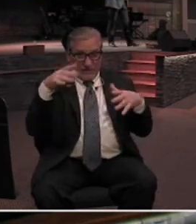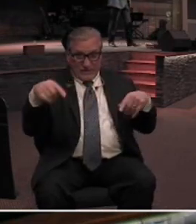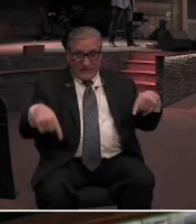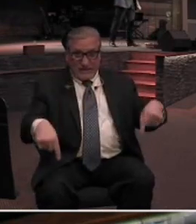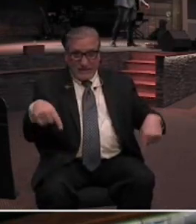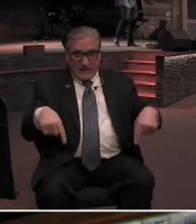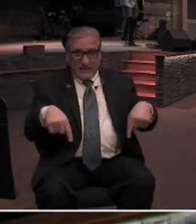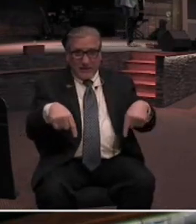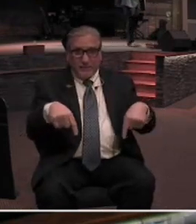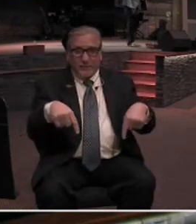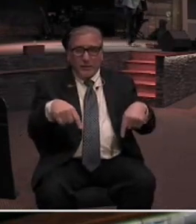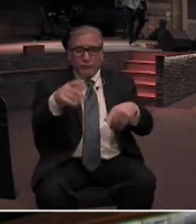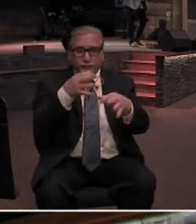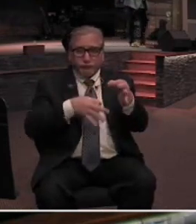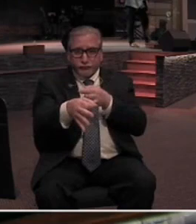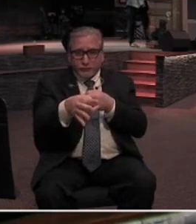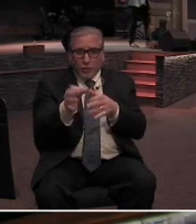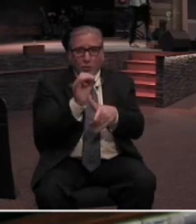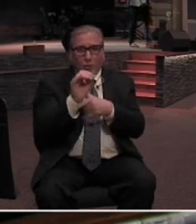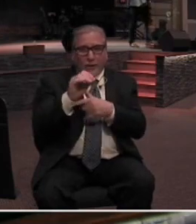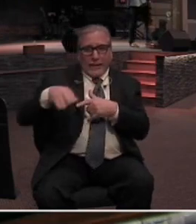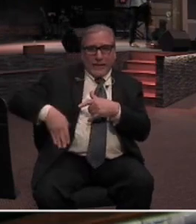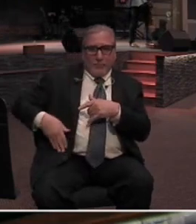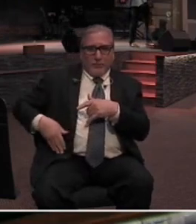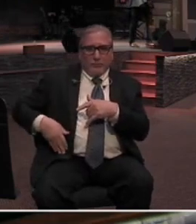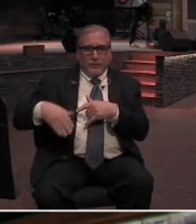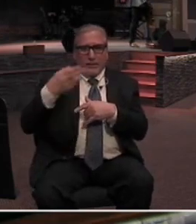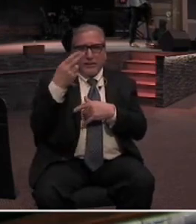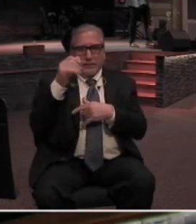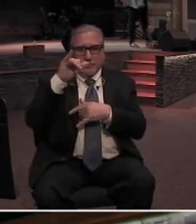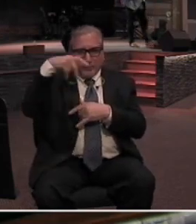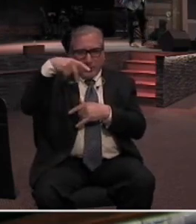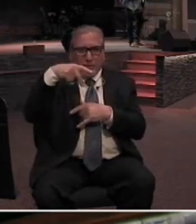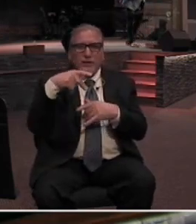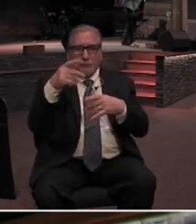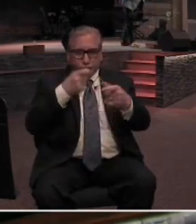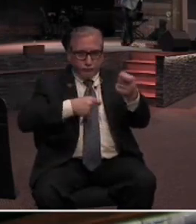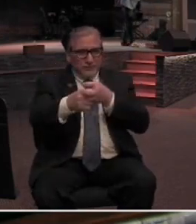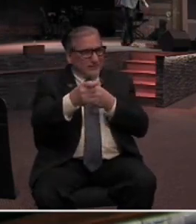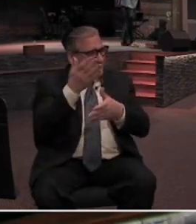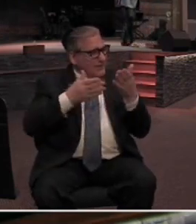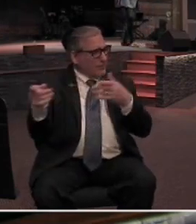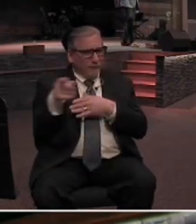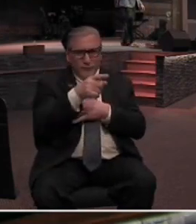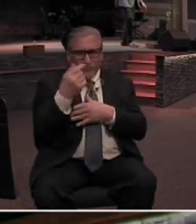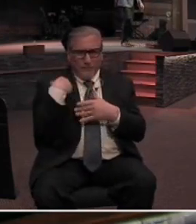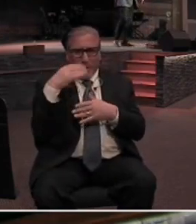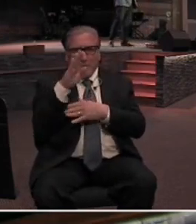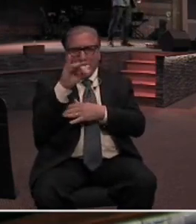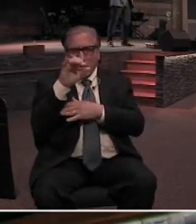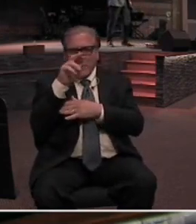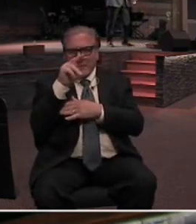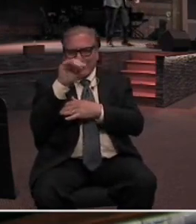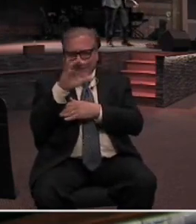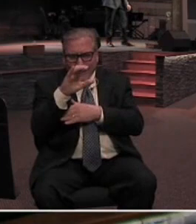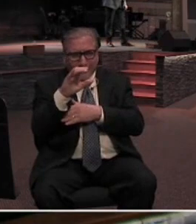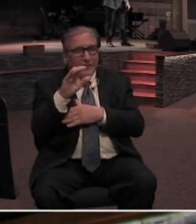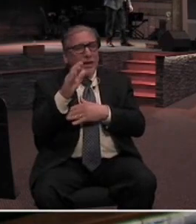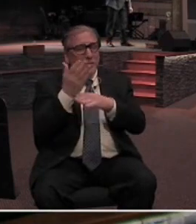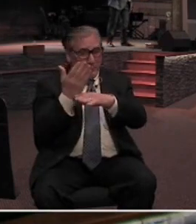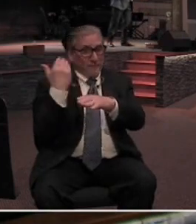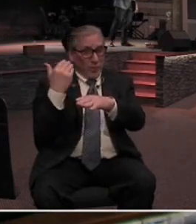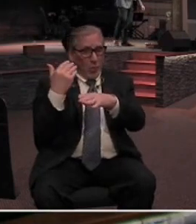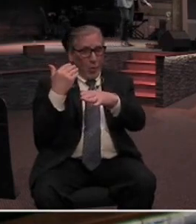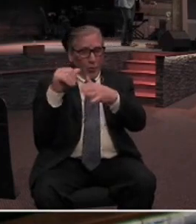surgery and hip replacement surgery, some of you are bionic people in here. But before the surgery, you were